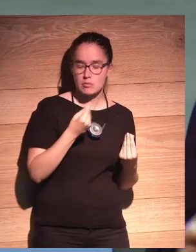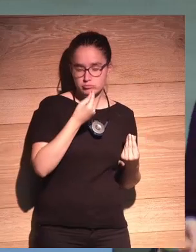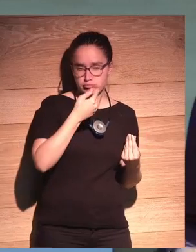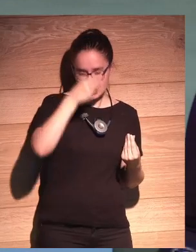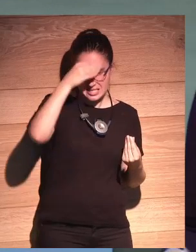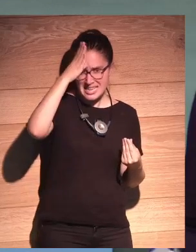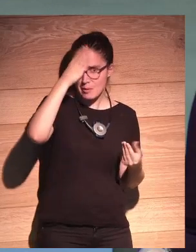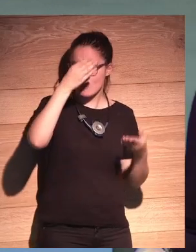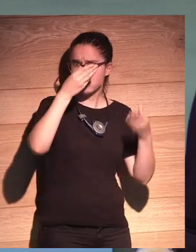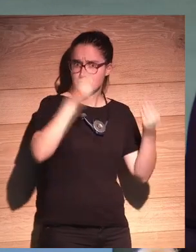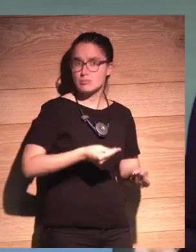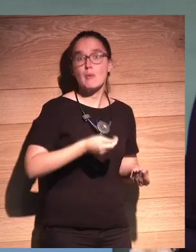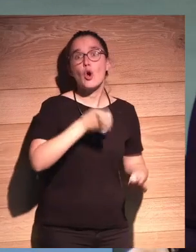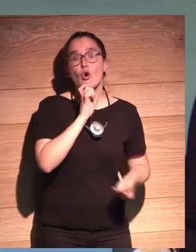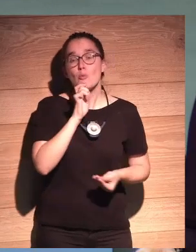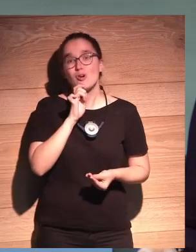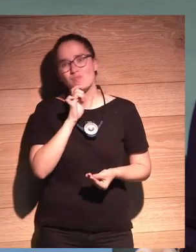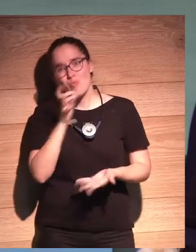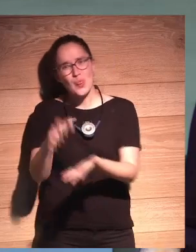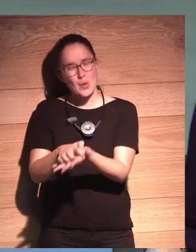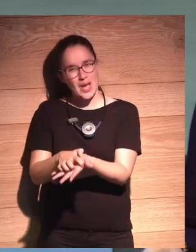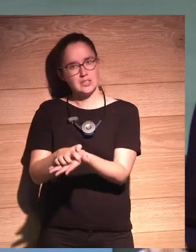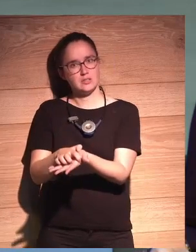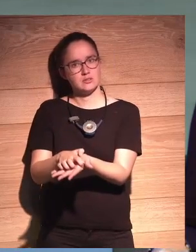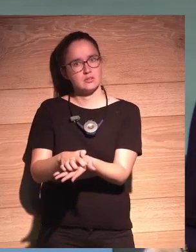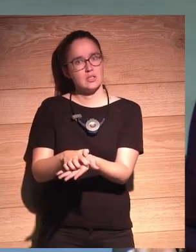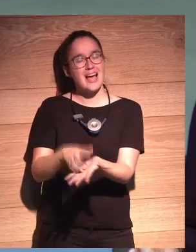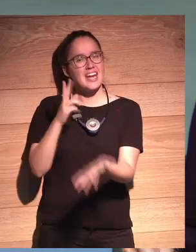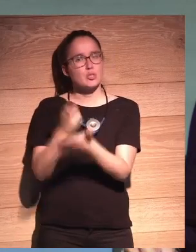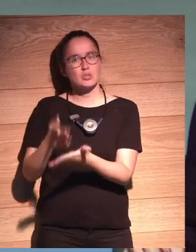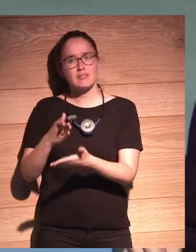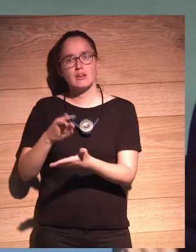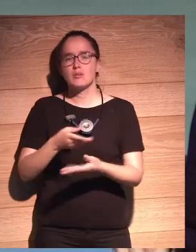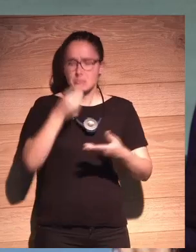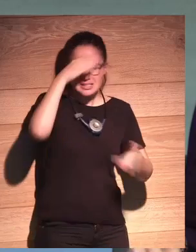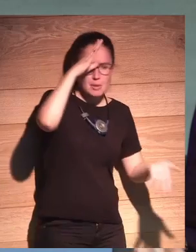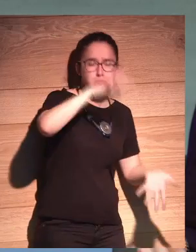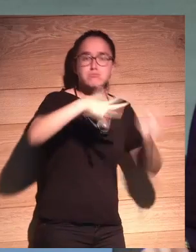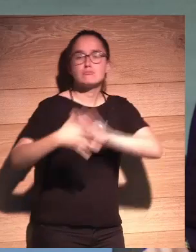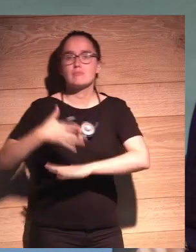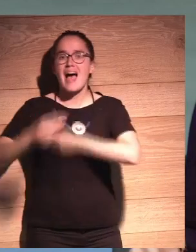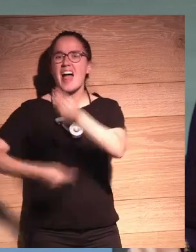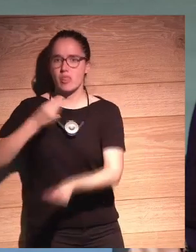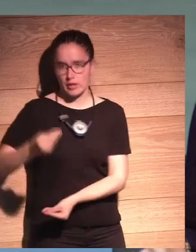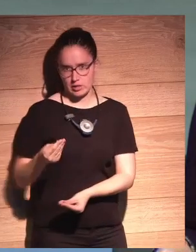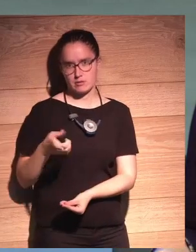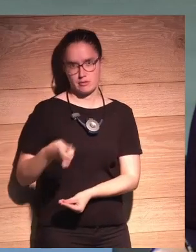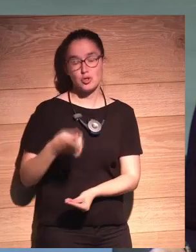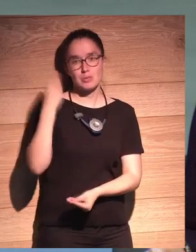this challenge regarding how we have to undertake this change,